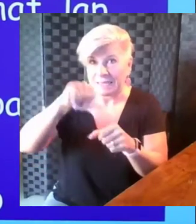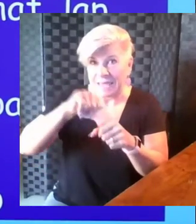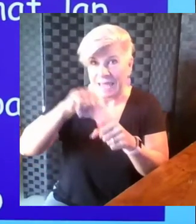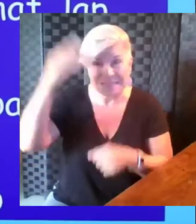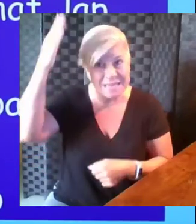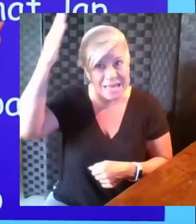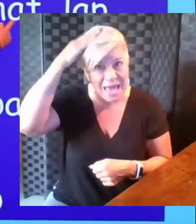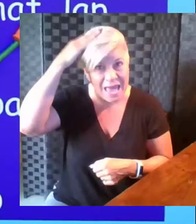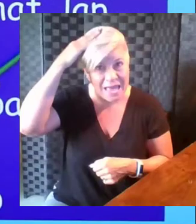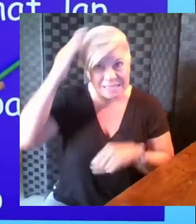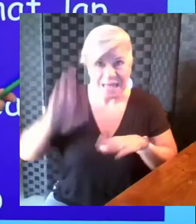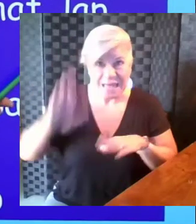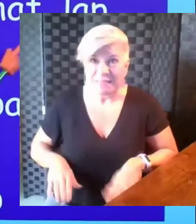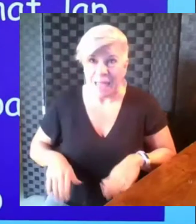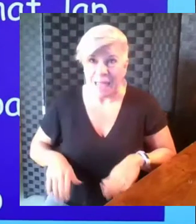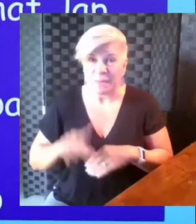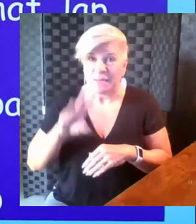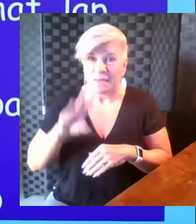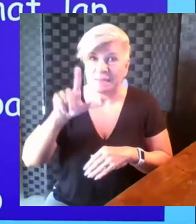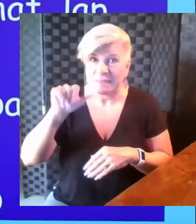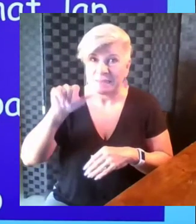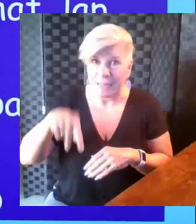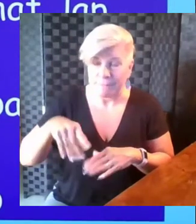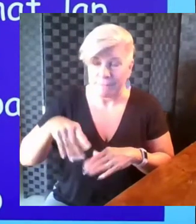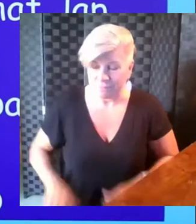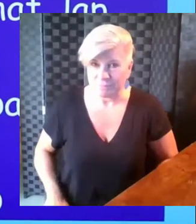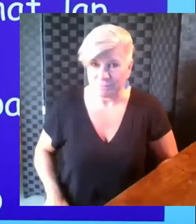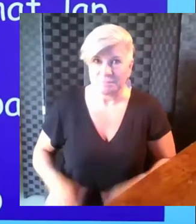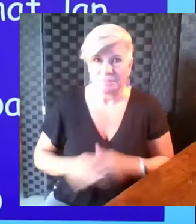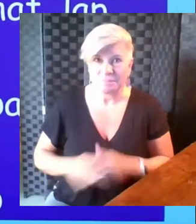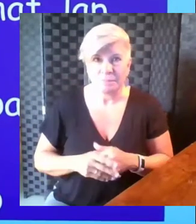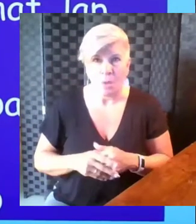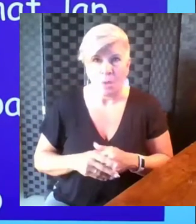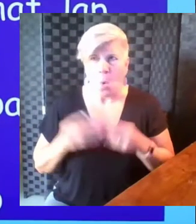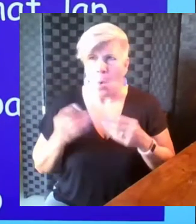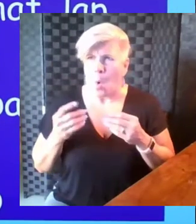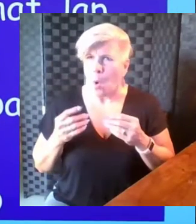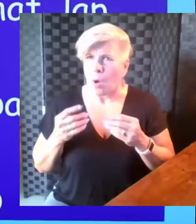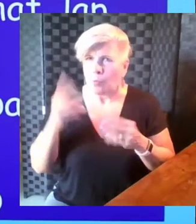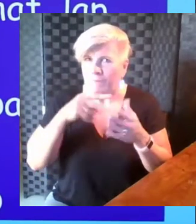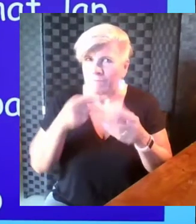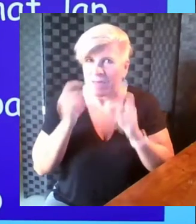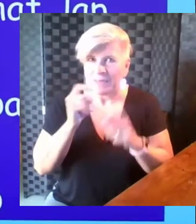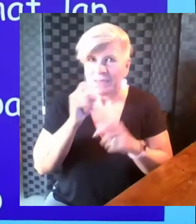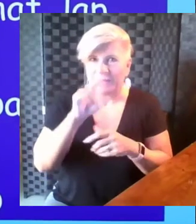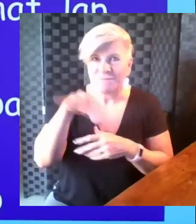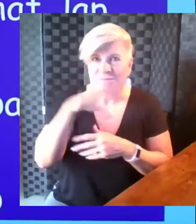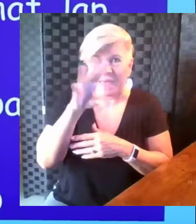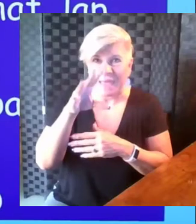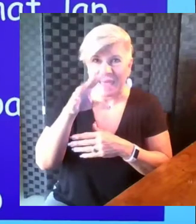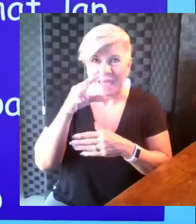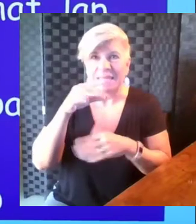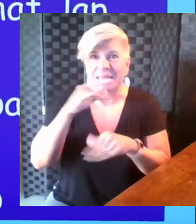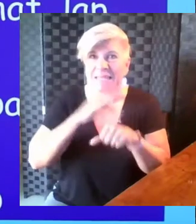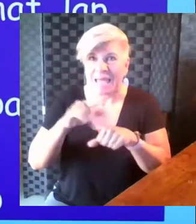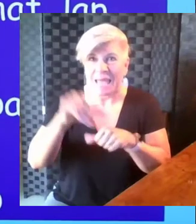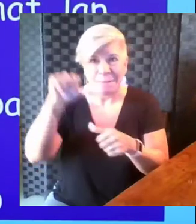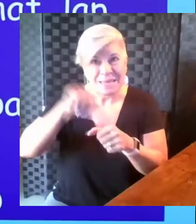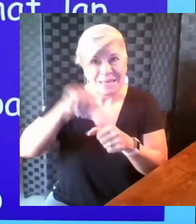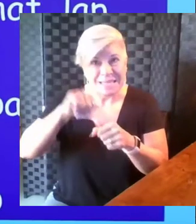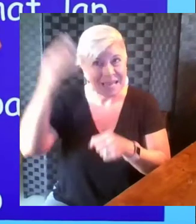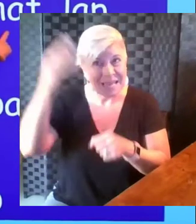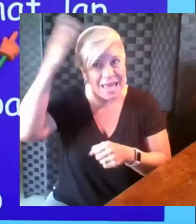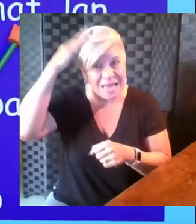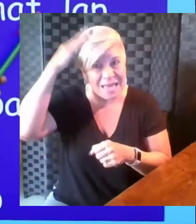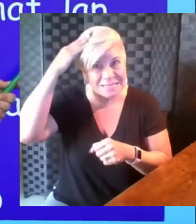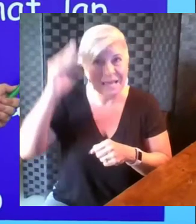gas, hat, lap. If you're thinking, oh, I've got these, read them faster. Fan, gap,